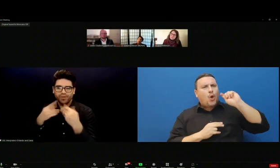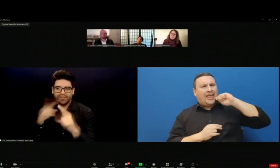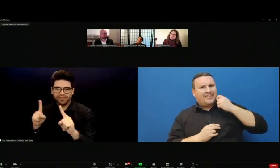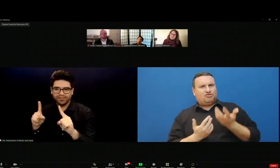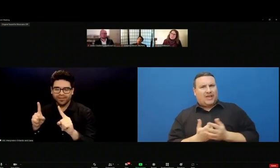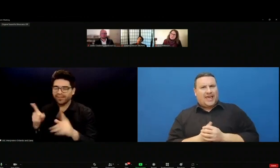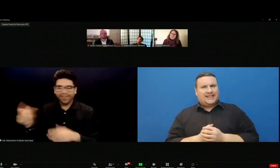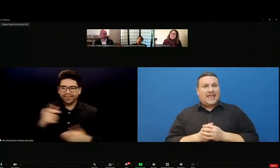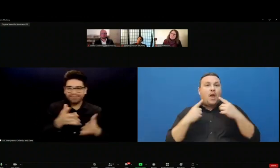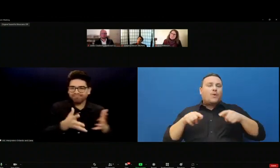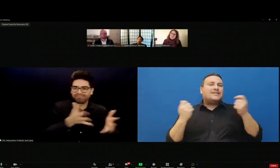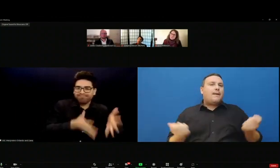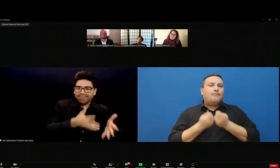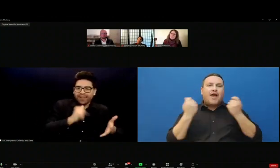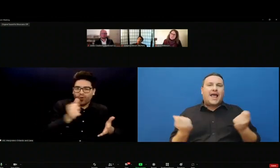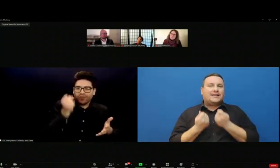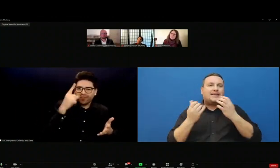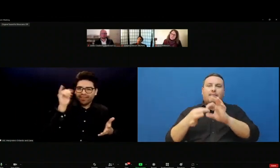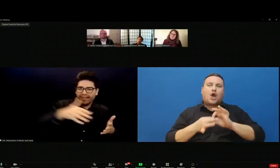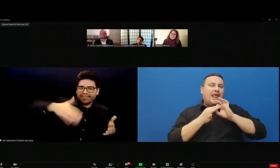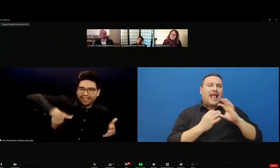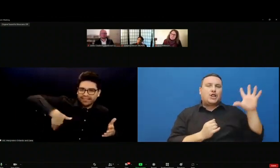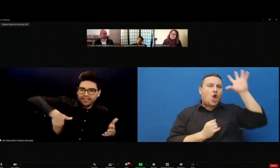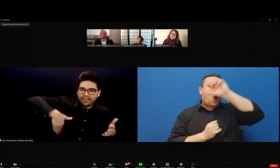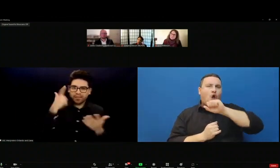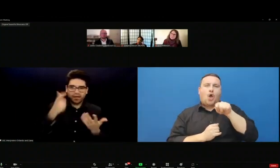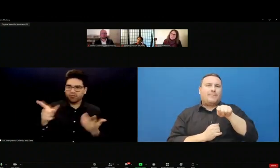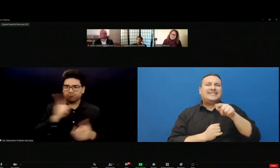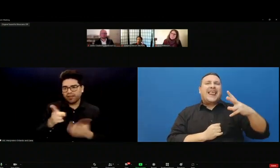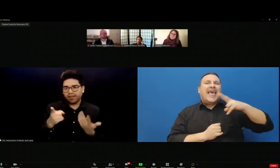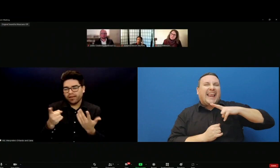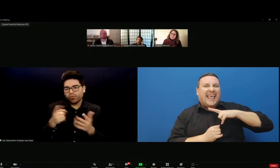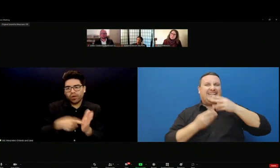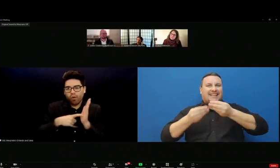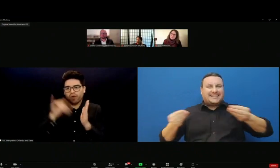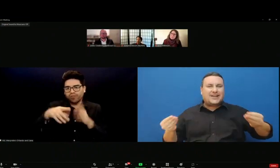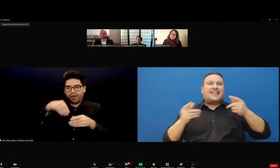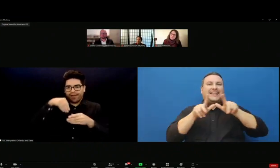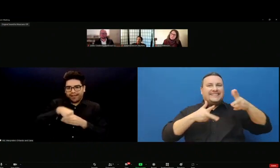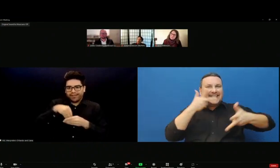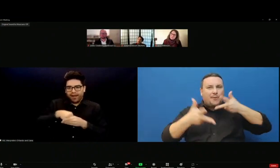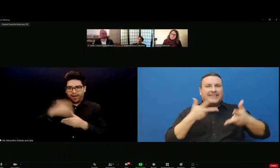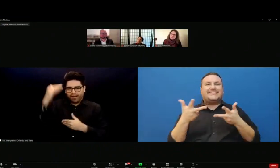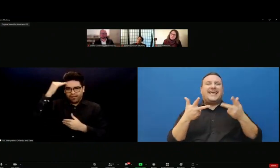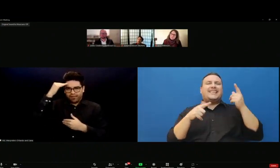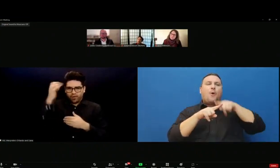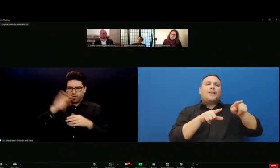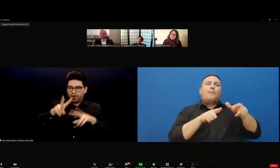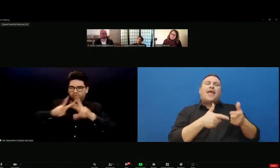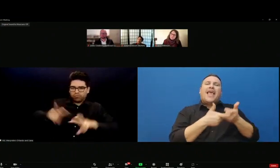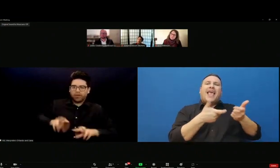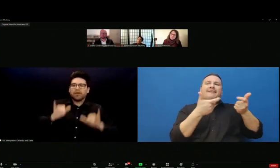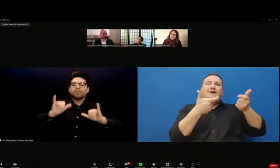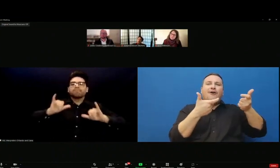and as the understanding of all this richness of the tools and sign languages that there are evolves, also would